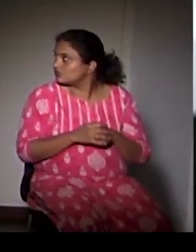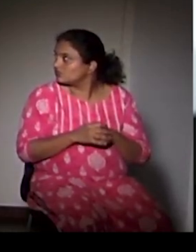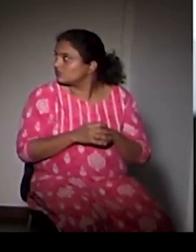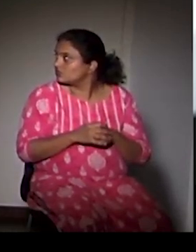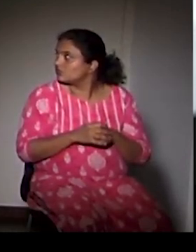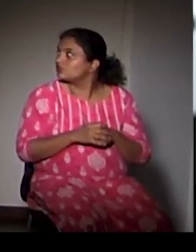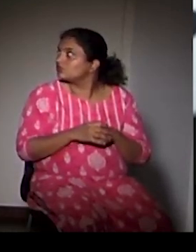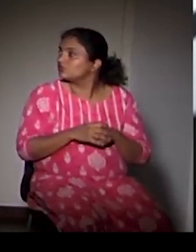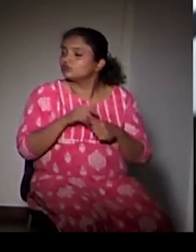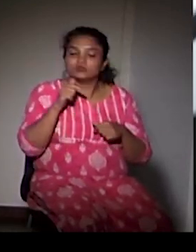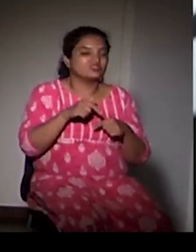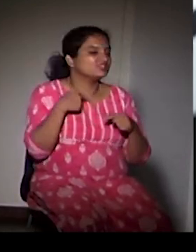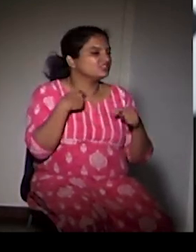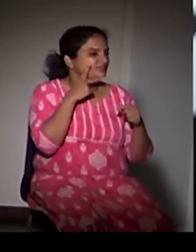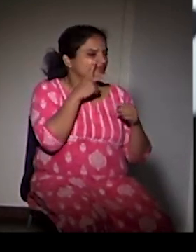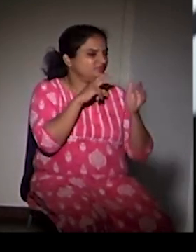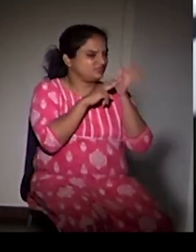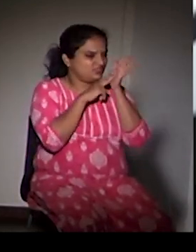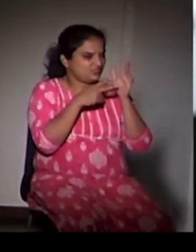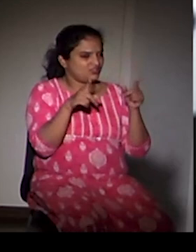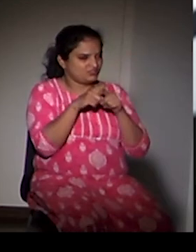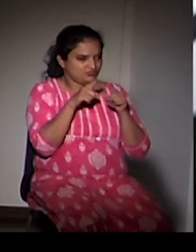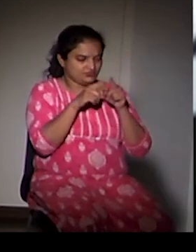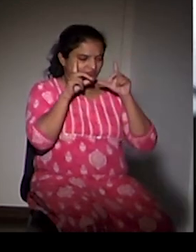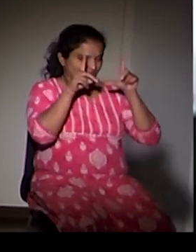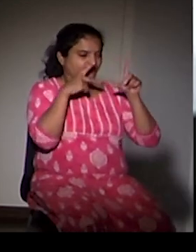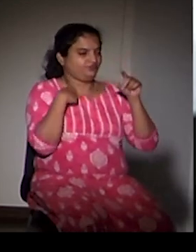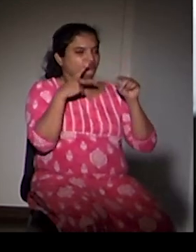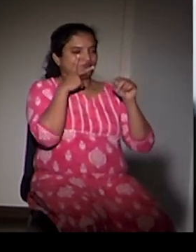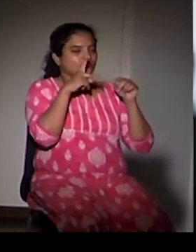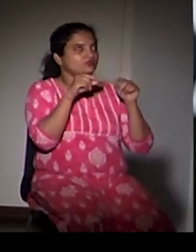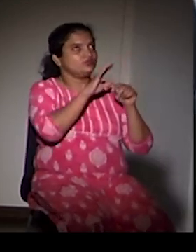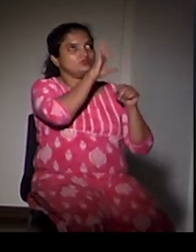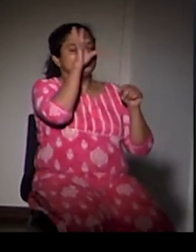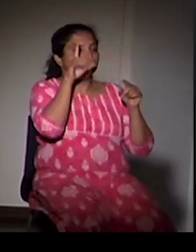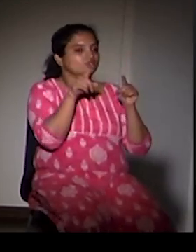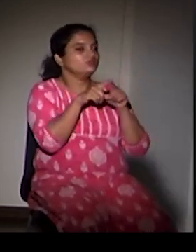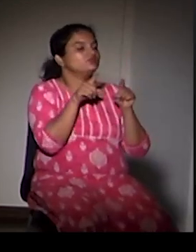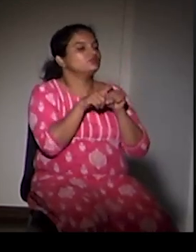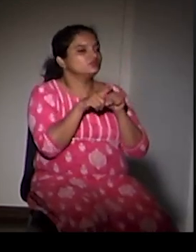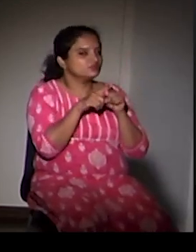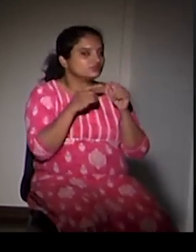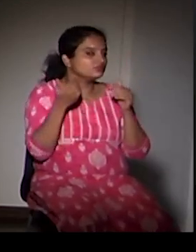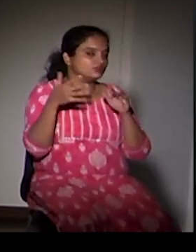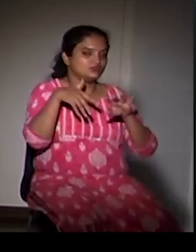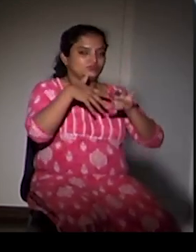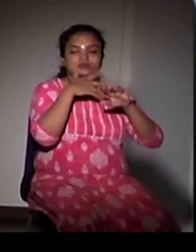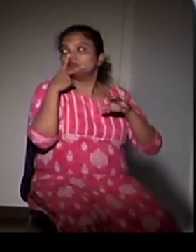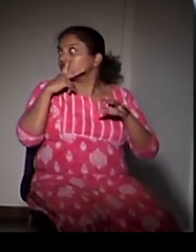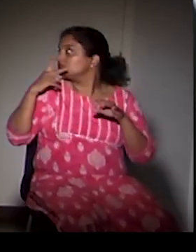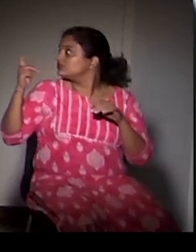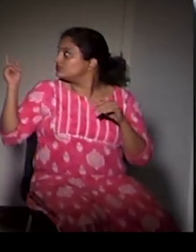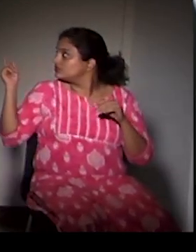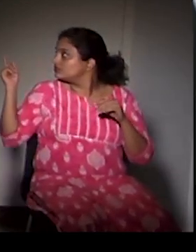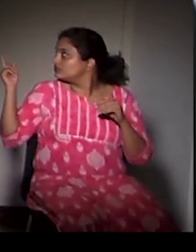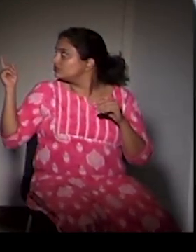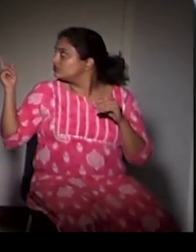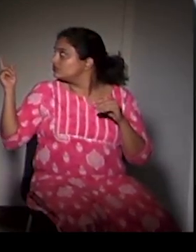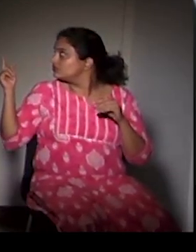Again, we can sort of imagine a pierced screen with the sky showing through in the background.